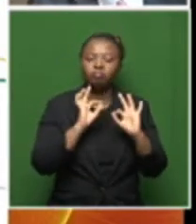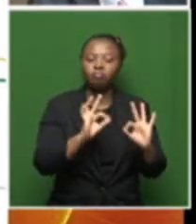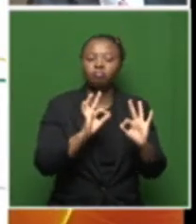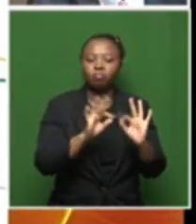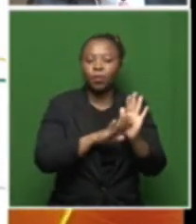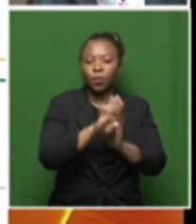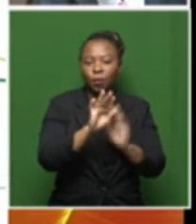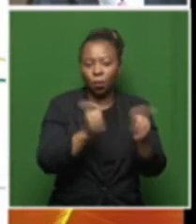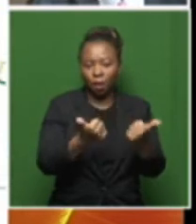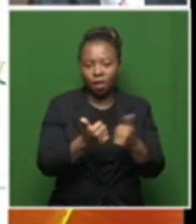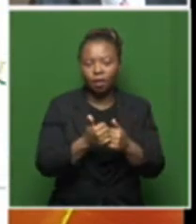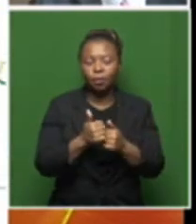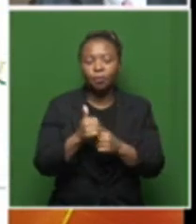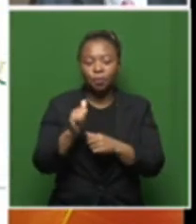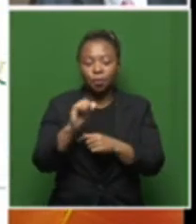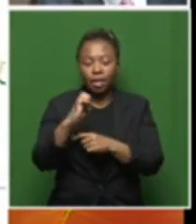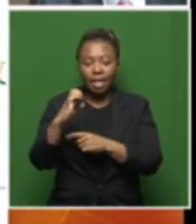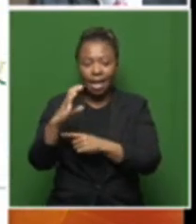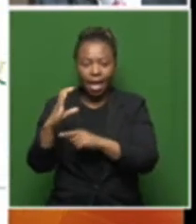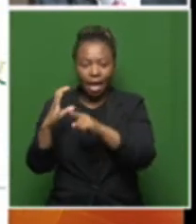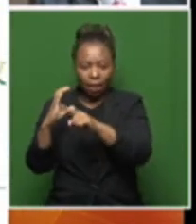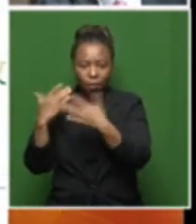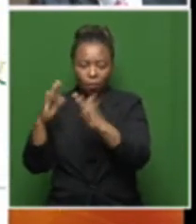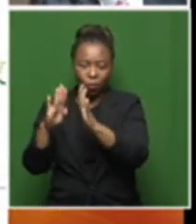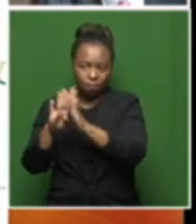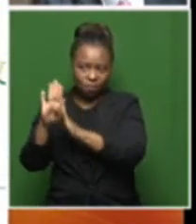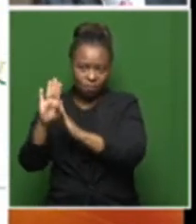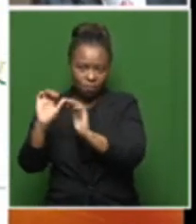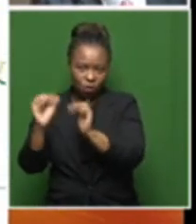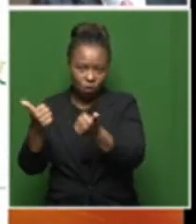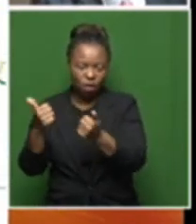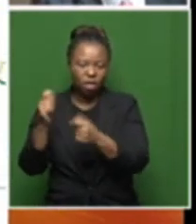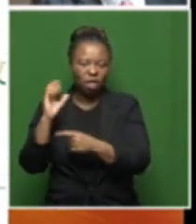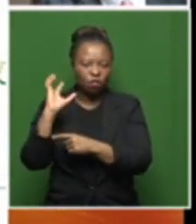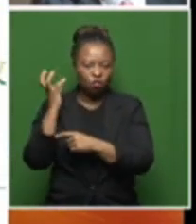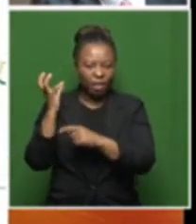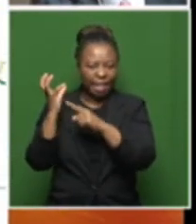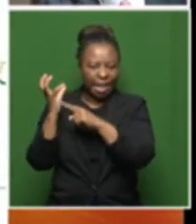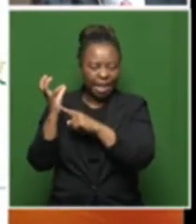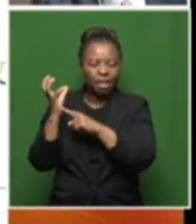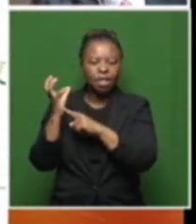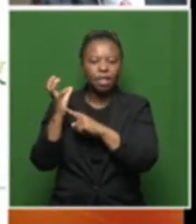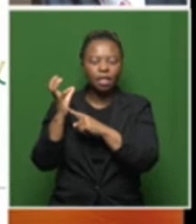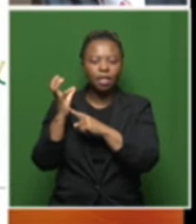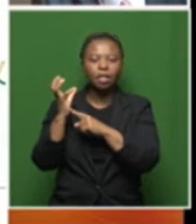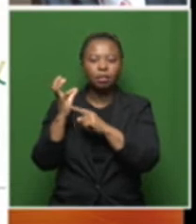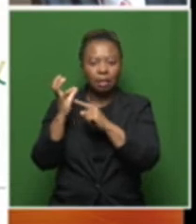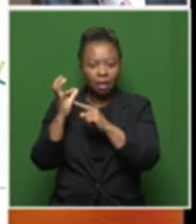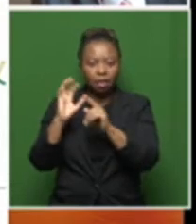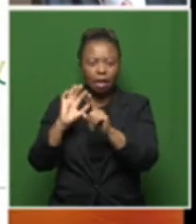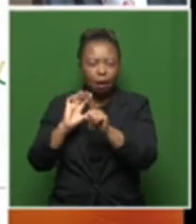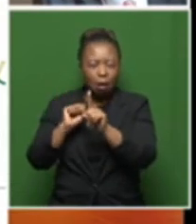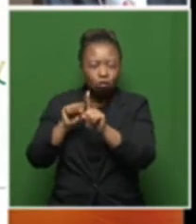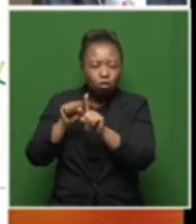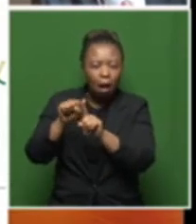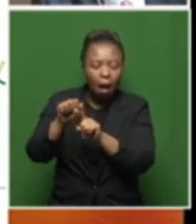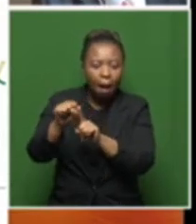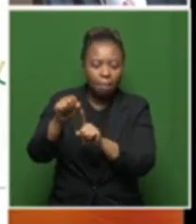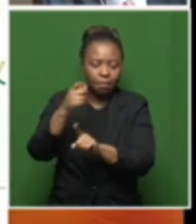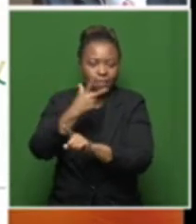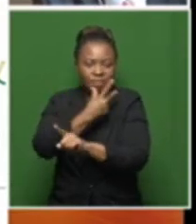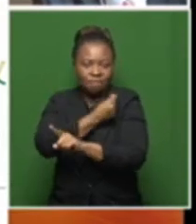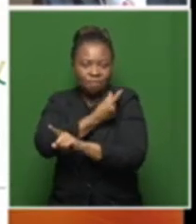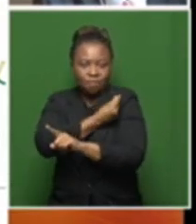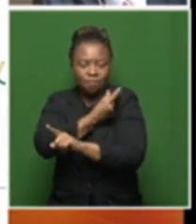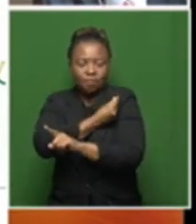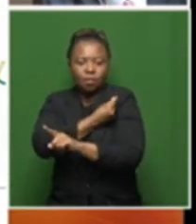Eastern Cape is making good progress. The Free State had a spike where they were catching up with